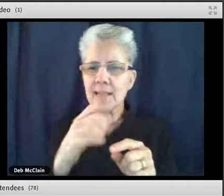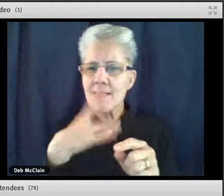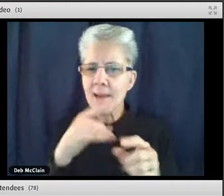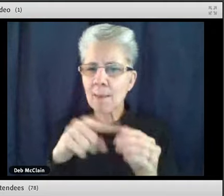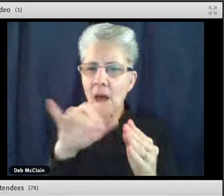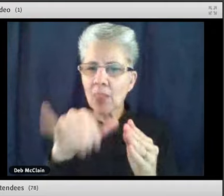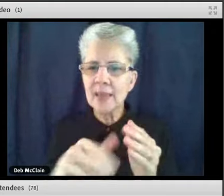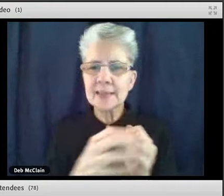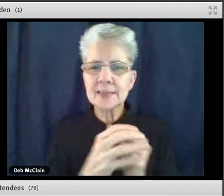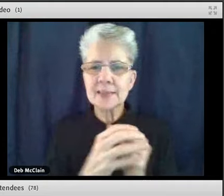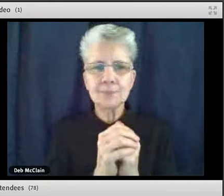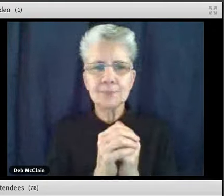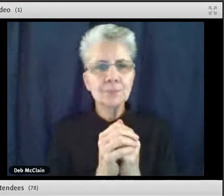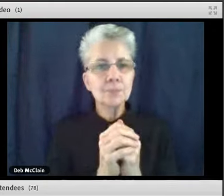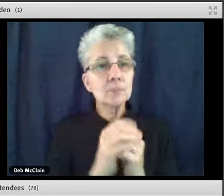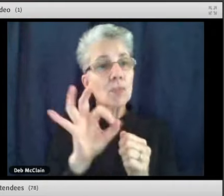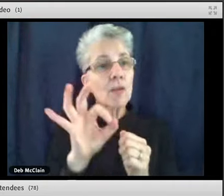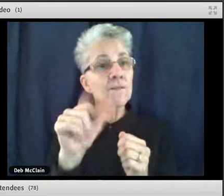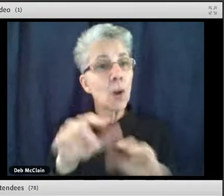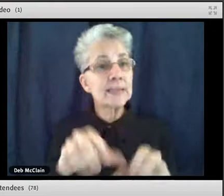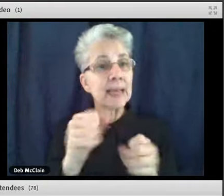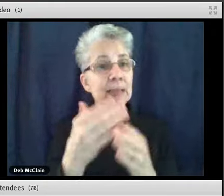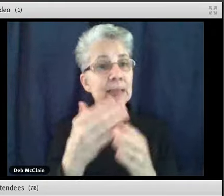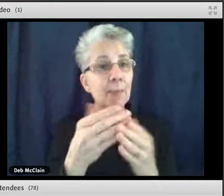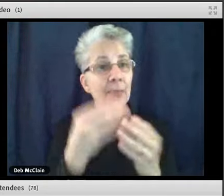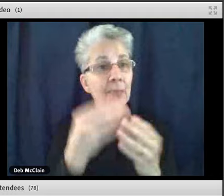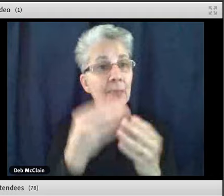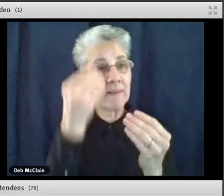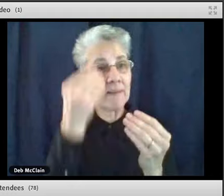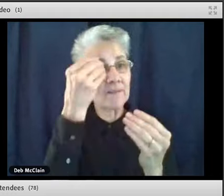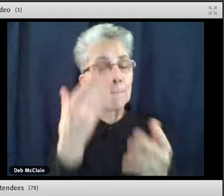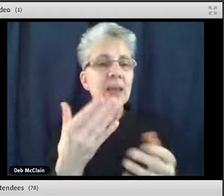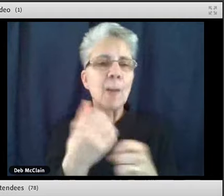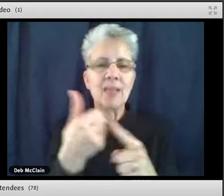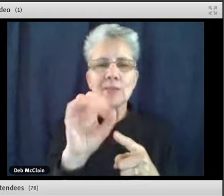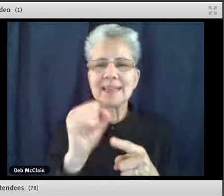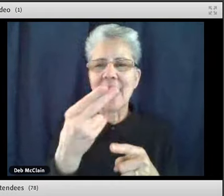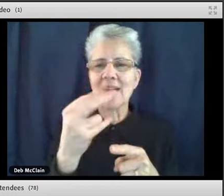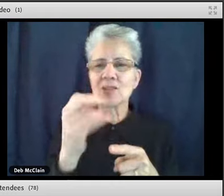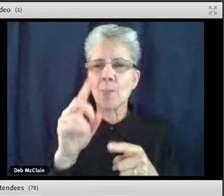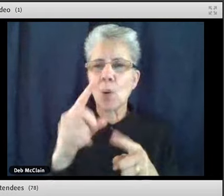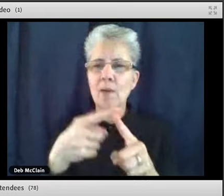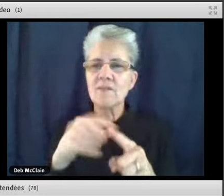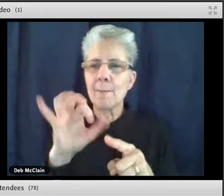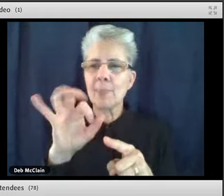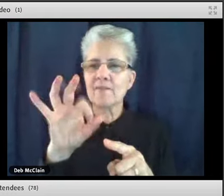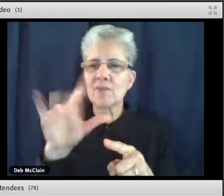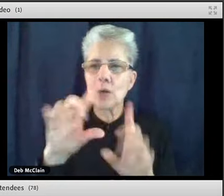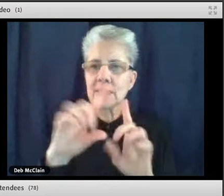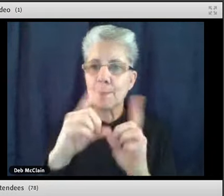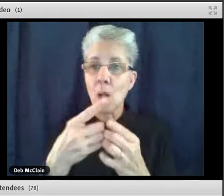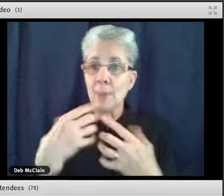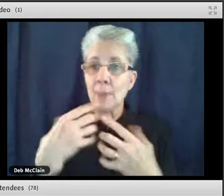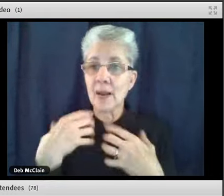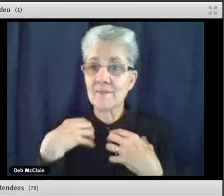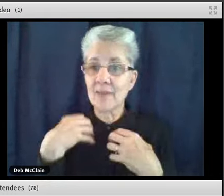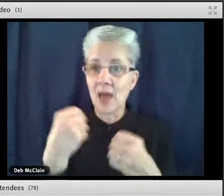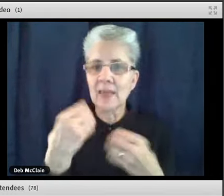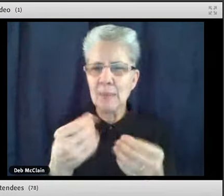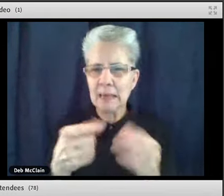that information and kind of made their own dashboard, and this is from the Florida Department of Health. So give me a second. I want to share my screen because I just want to show